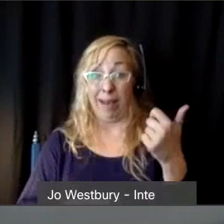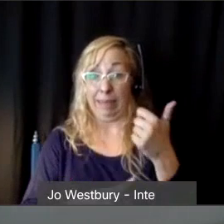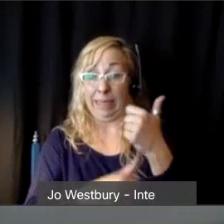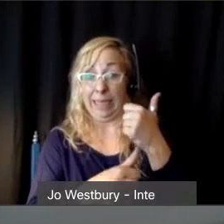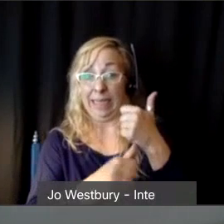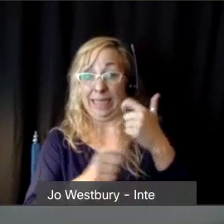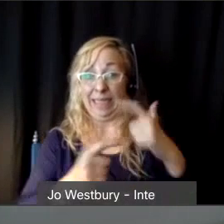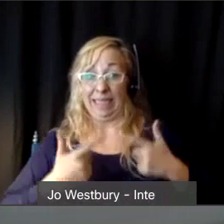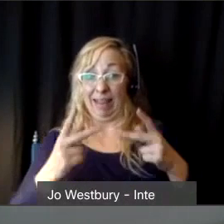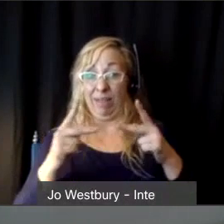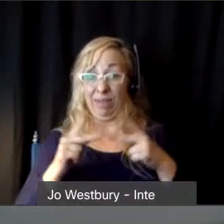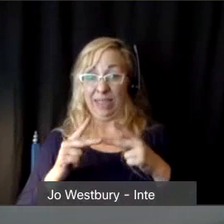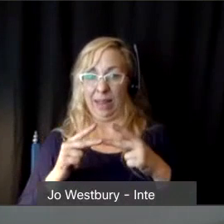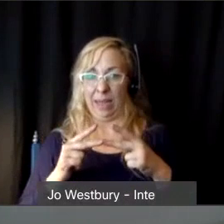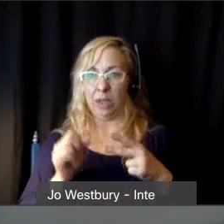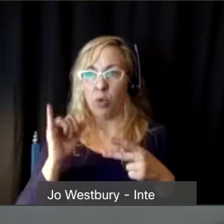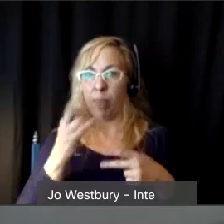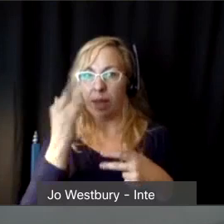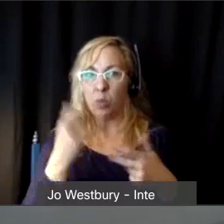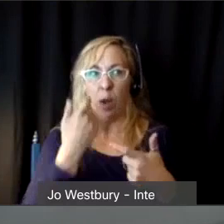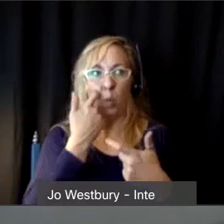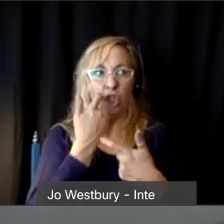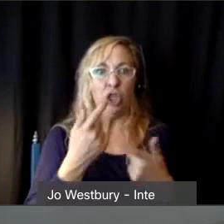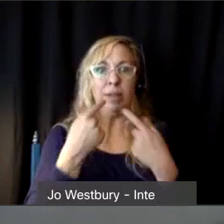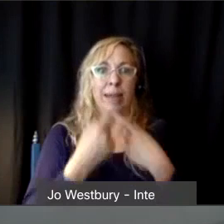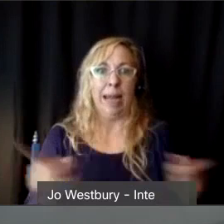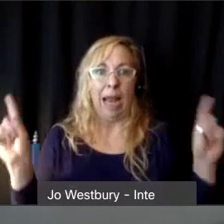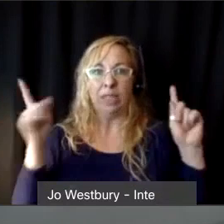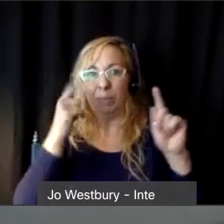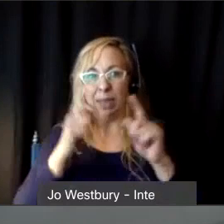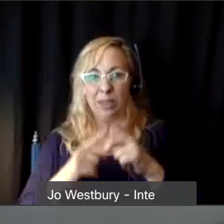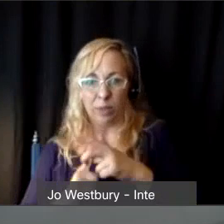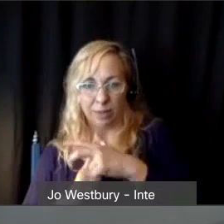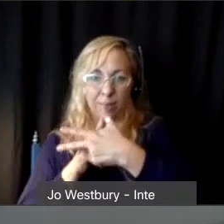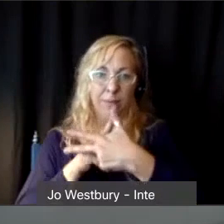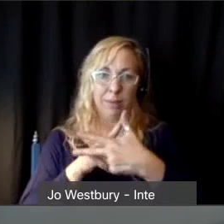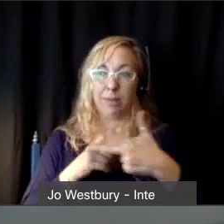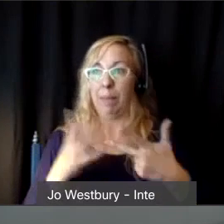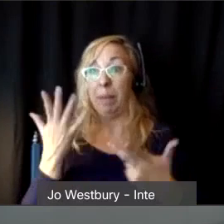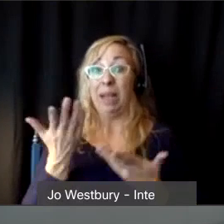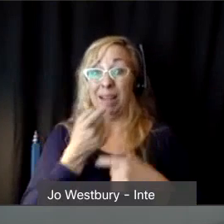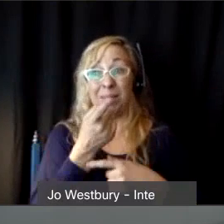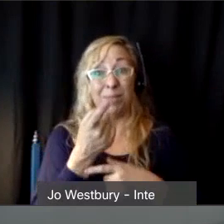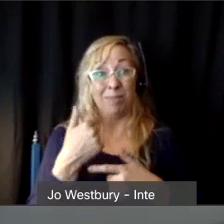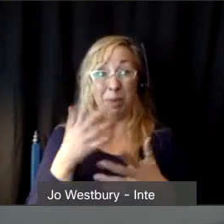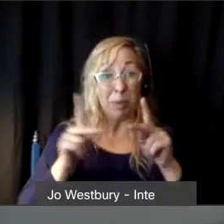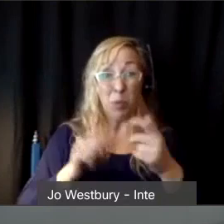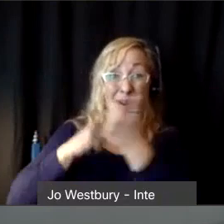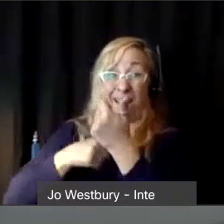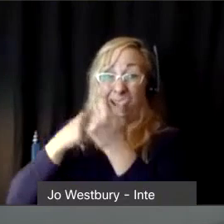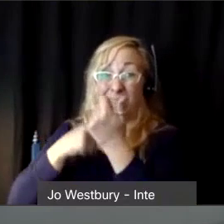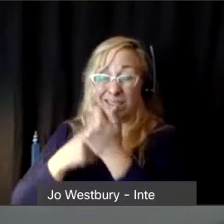guidance out now, is that we got, and maybe through advocacy on their part,